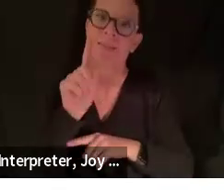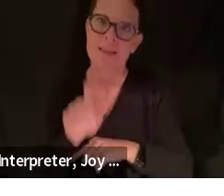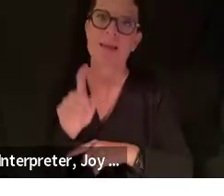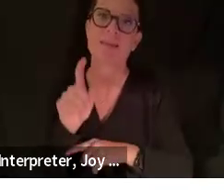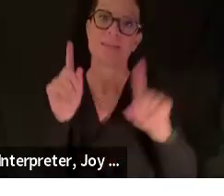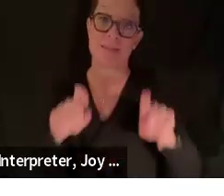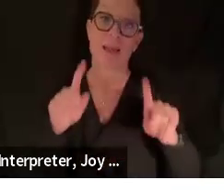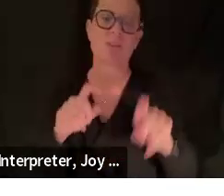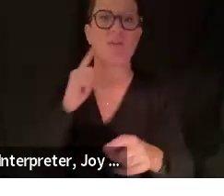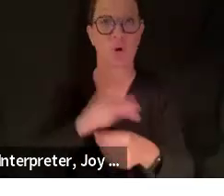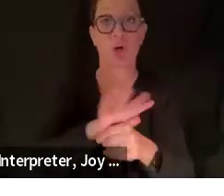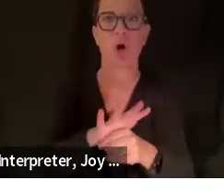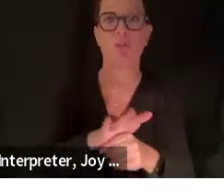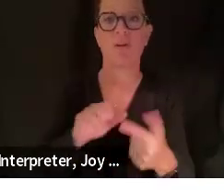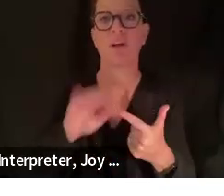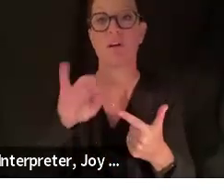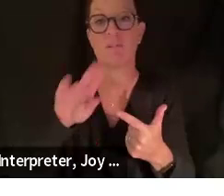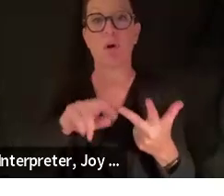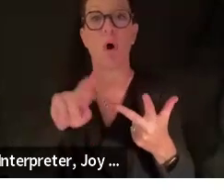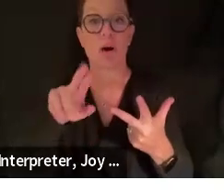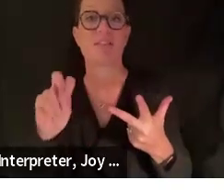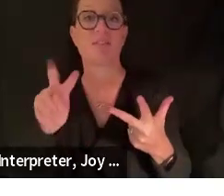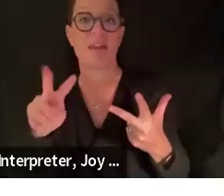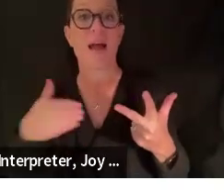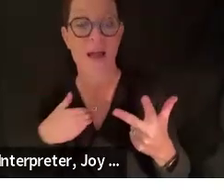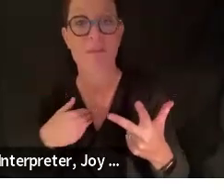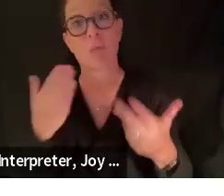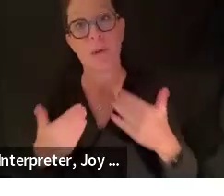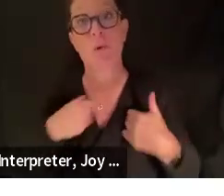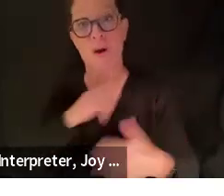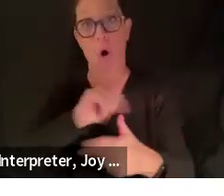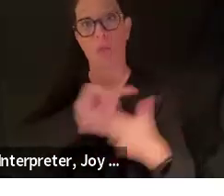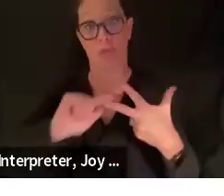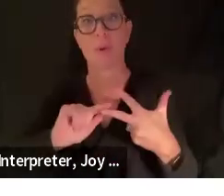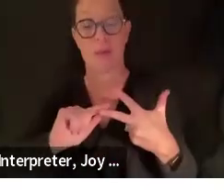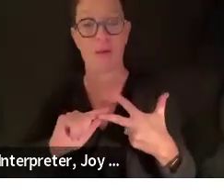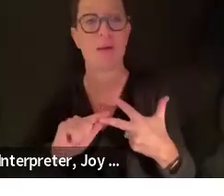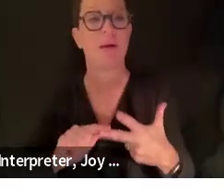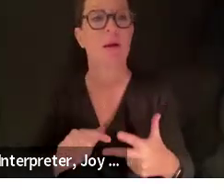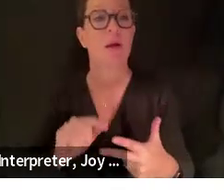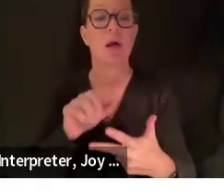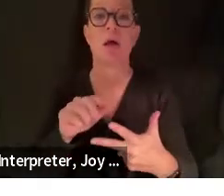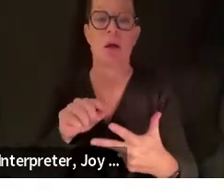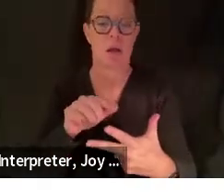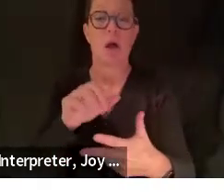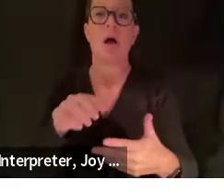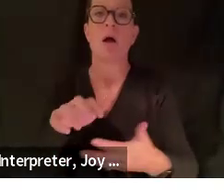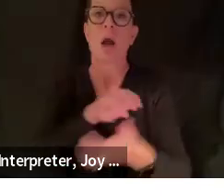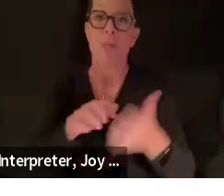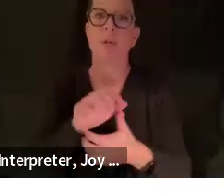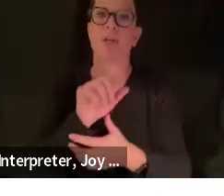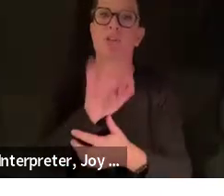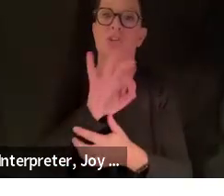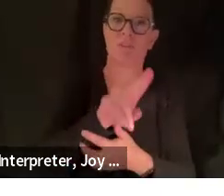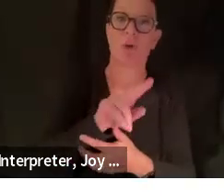you have COVID, the flu, or RSV, or possibly all three. Combination flu and COVID tests are available at